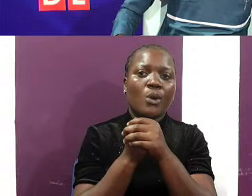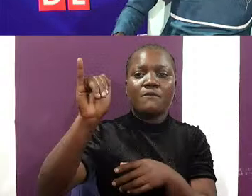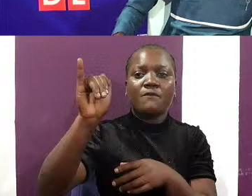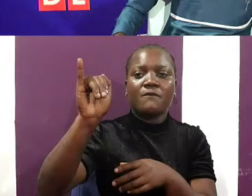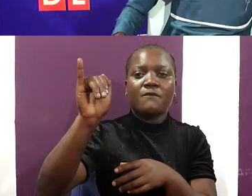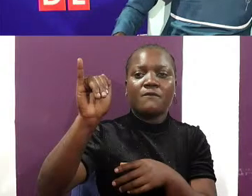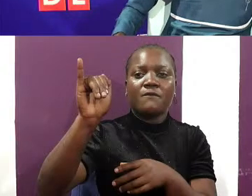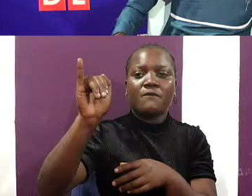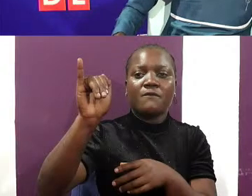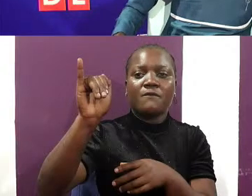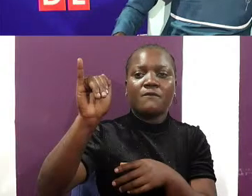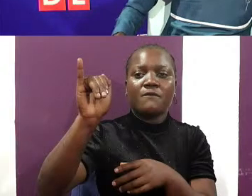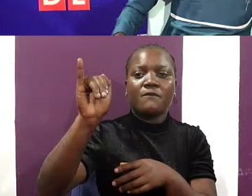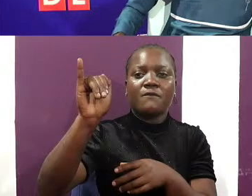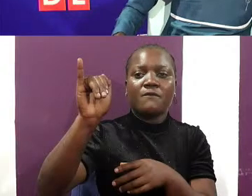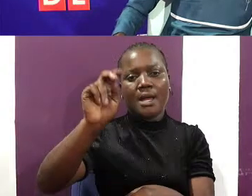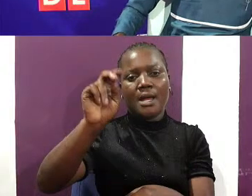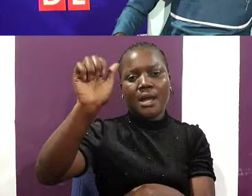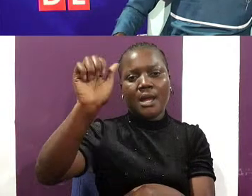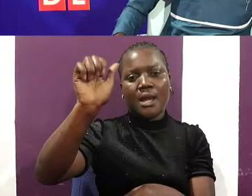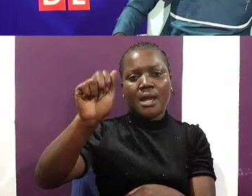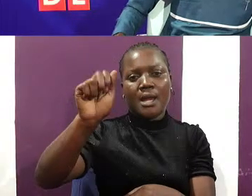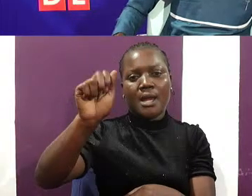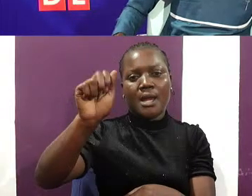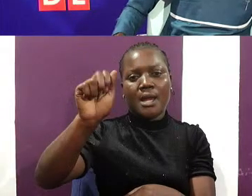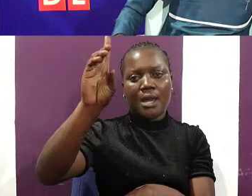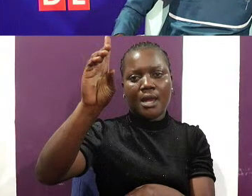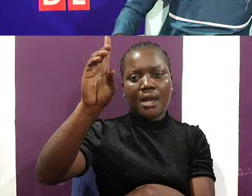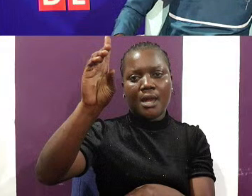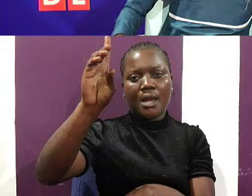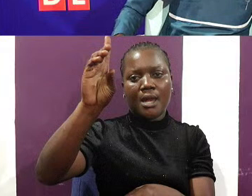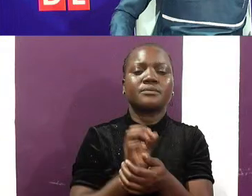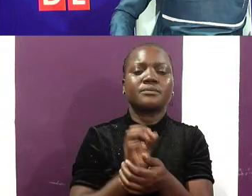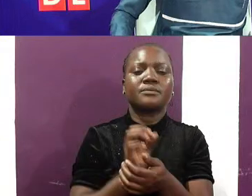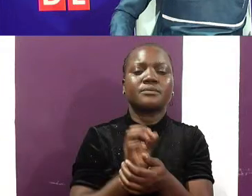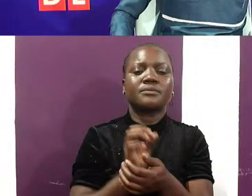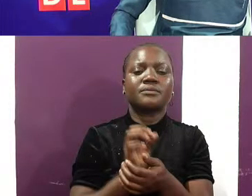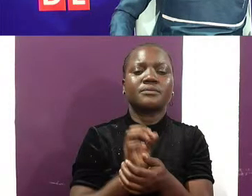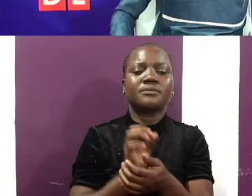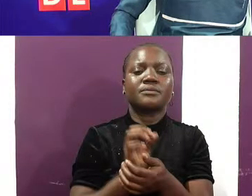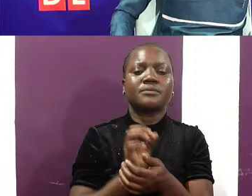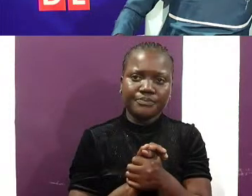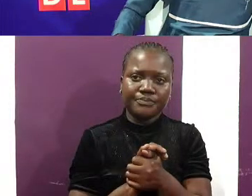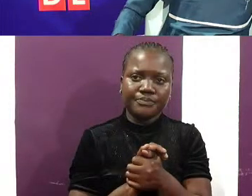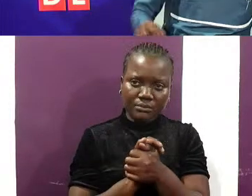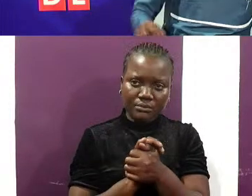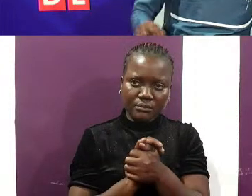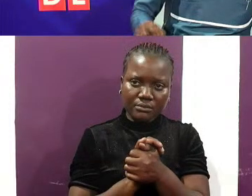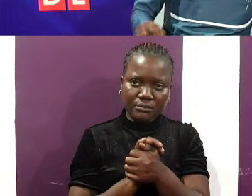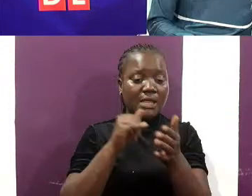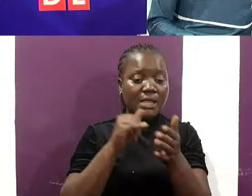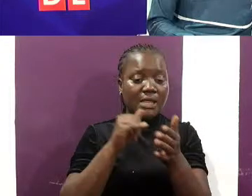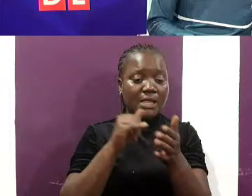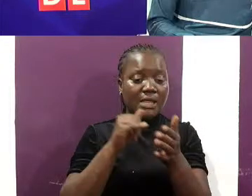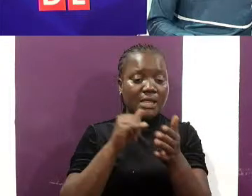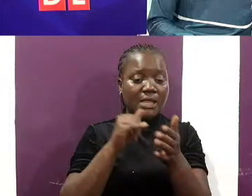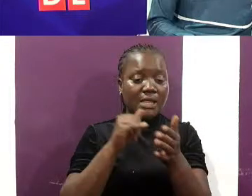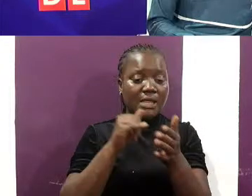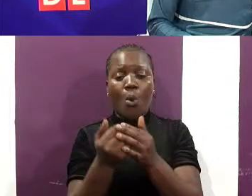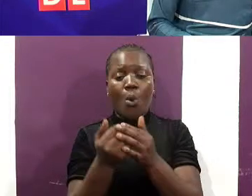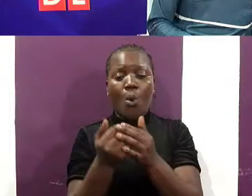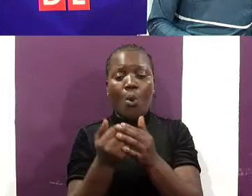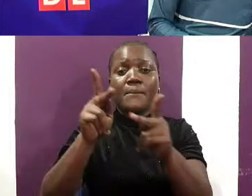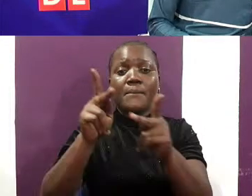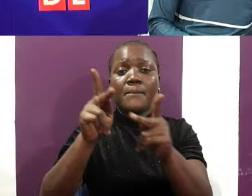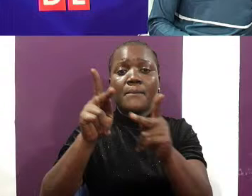Safumu. Yenya Benabuga Luki. Eti only and Yanuma Aka intimbo wundin yin also